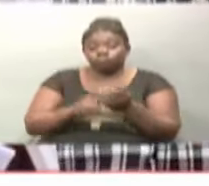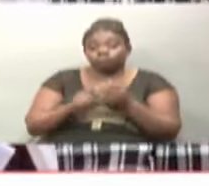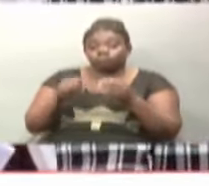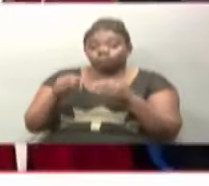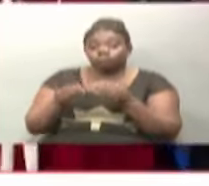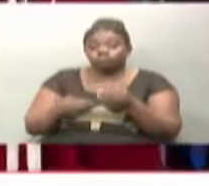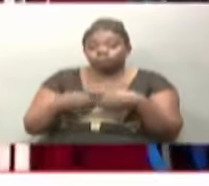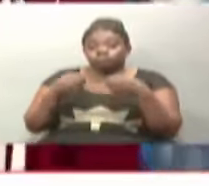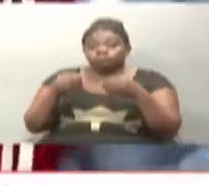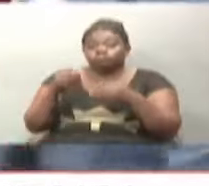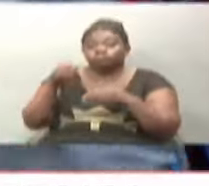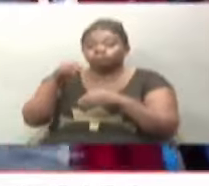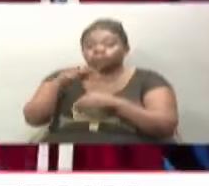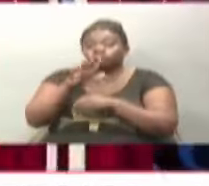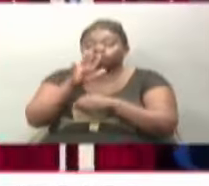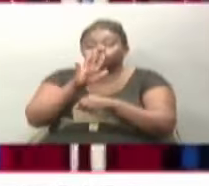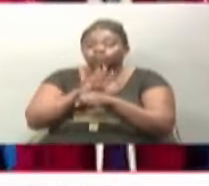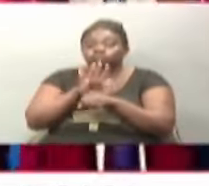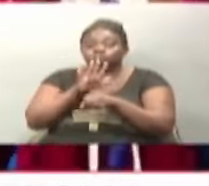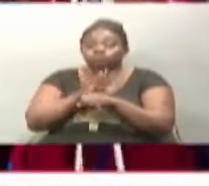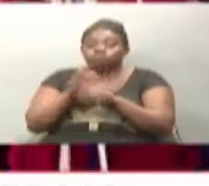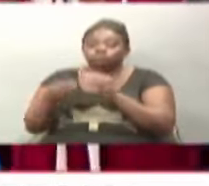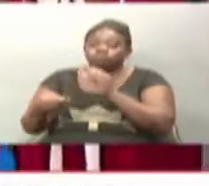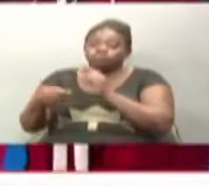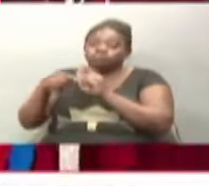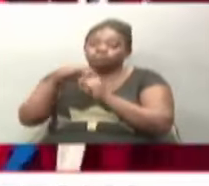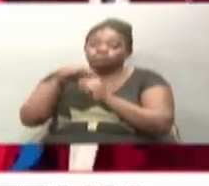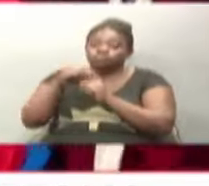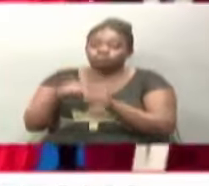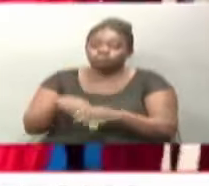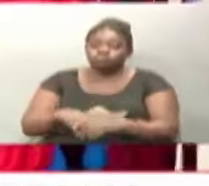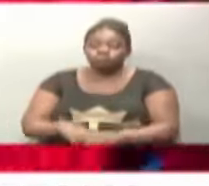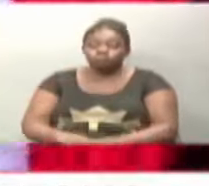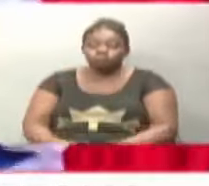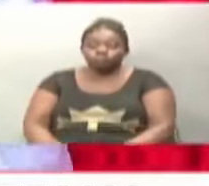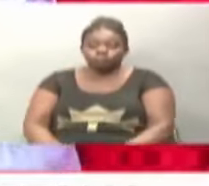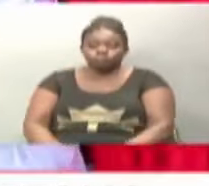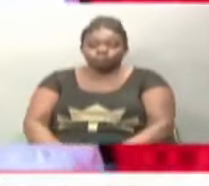mu bingi. Ismail Kasoha yakusakidde kulire lino ku lwabukedde TV.